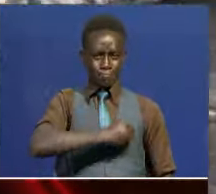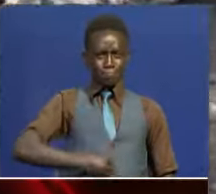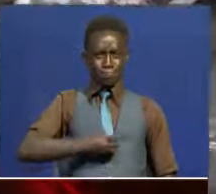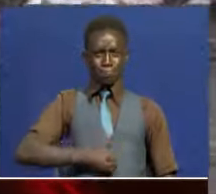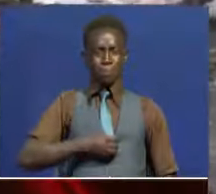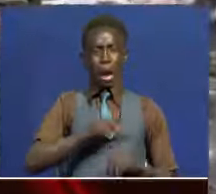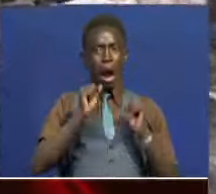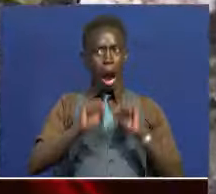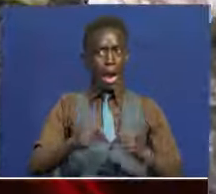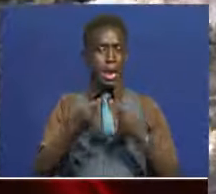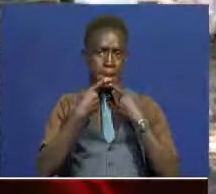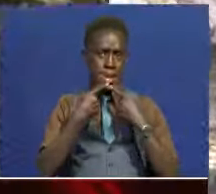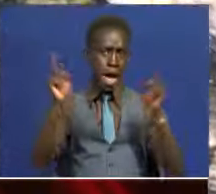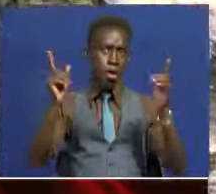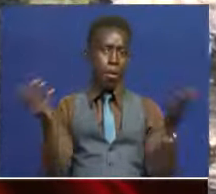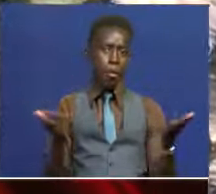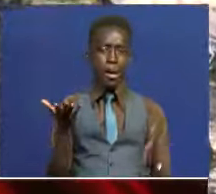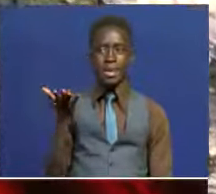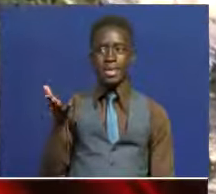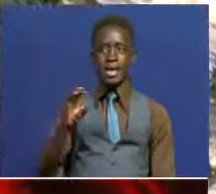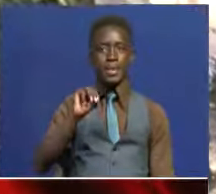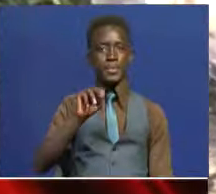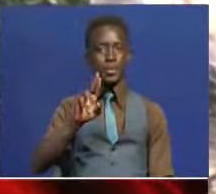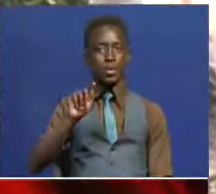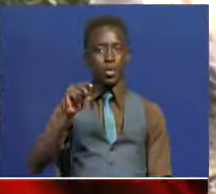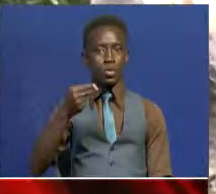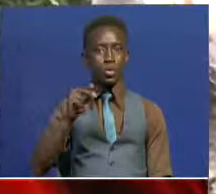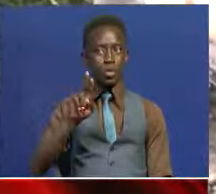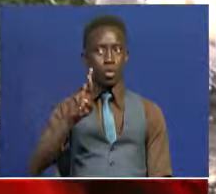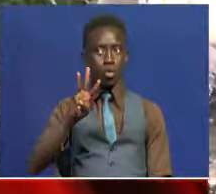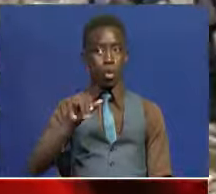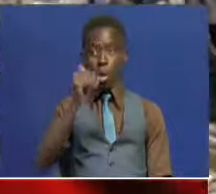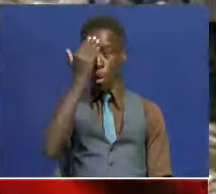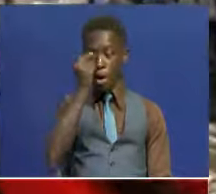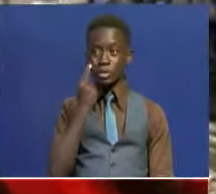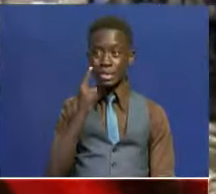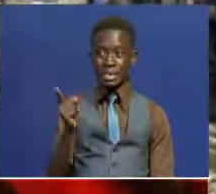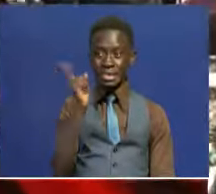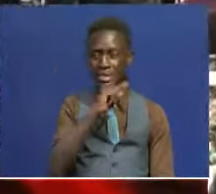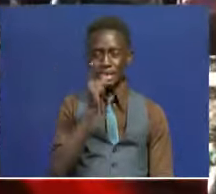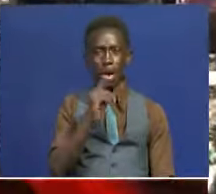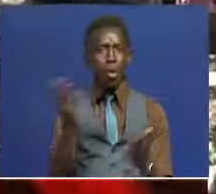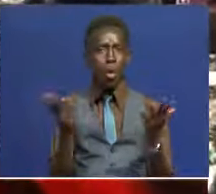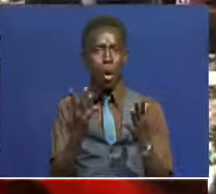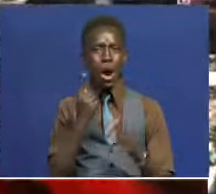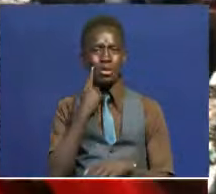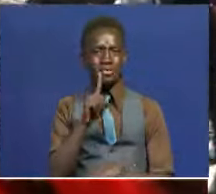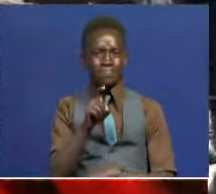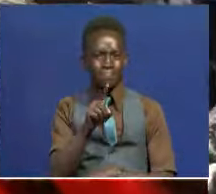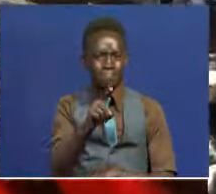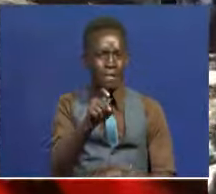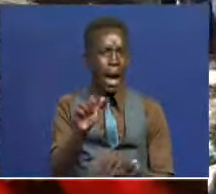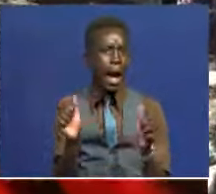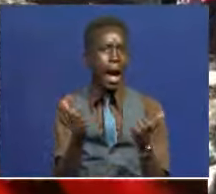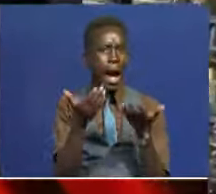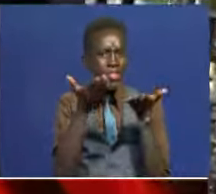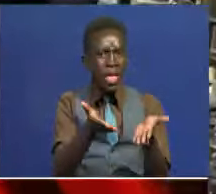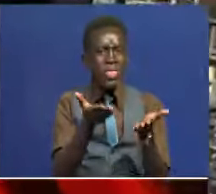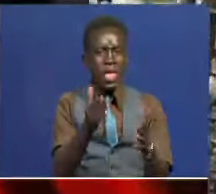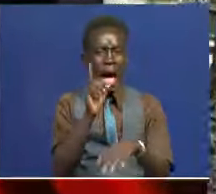hapa Muthurwa. Kwa sababu ya ile uchafu iko hapa, ukiangalia cabbage mahali zinauziwa wadudu wanatembea baka hapo. Tunaomba tu